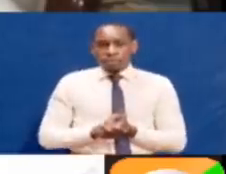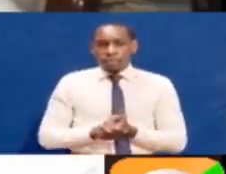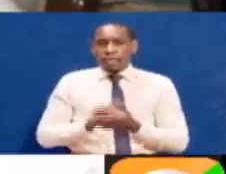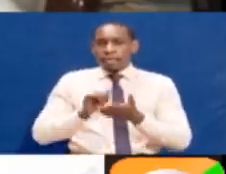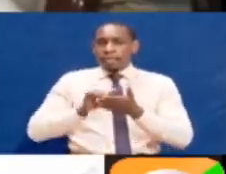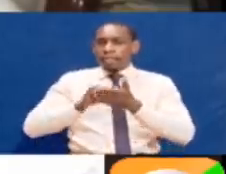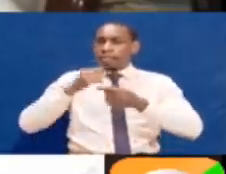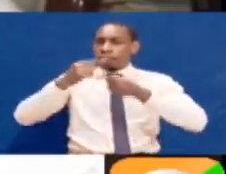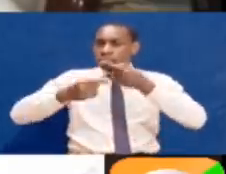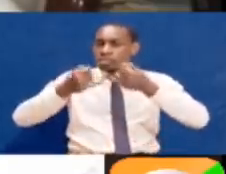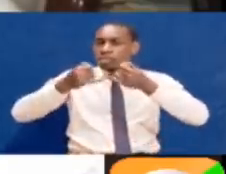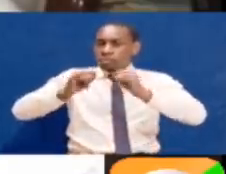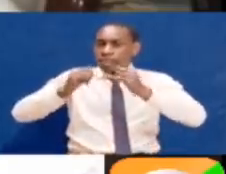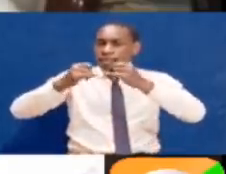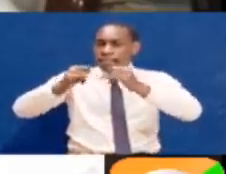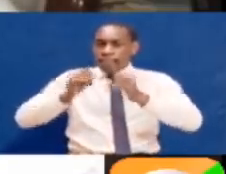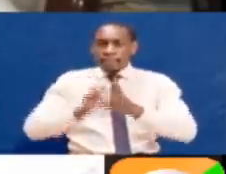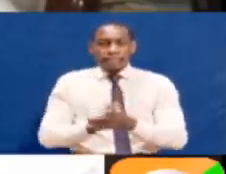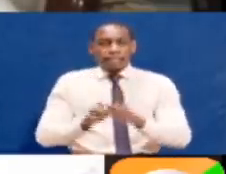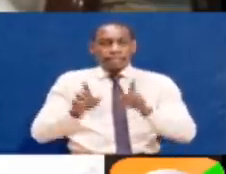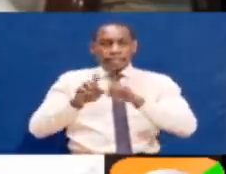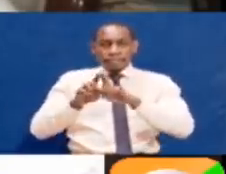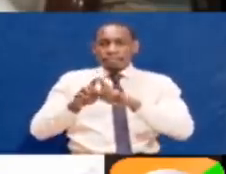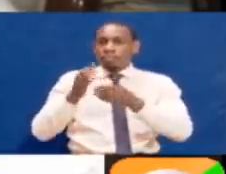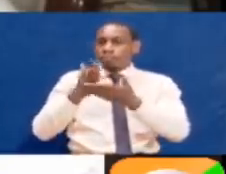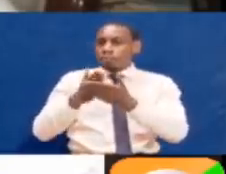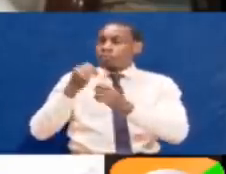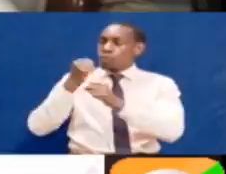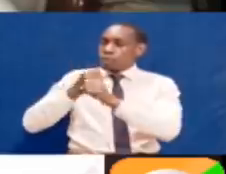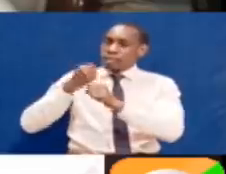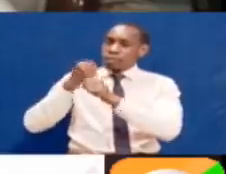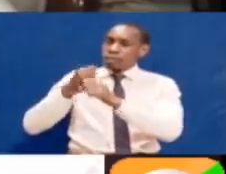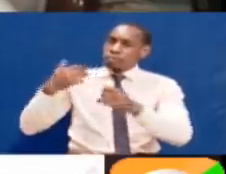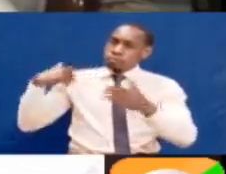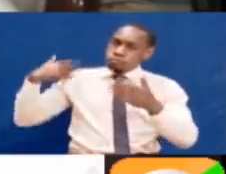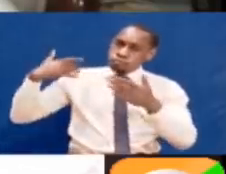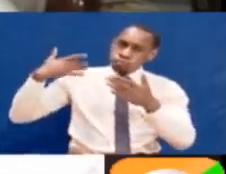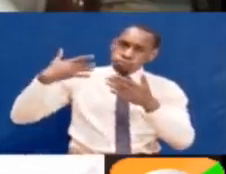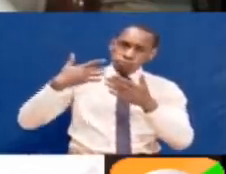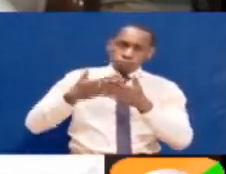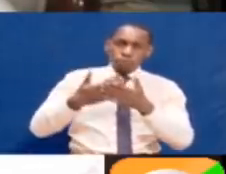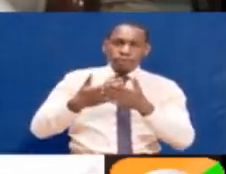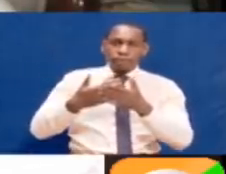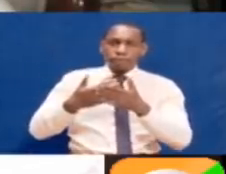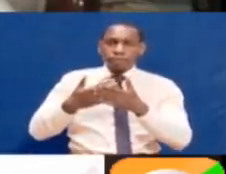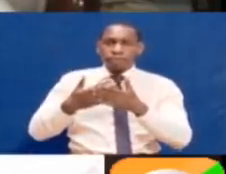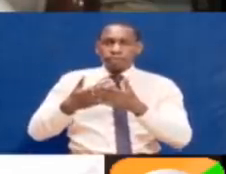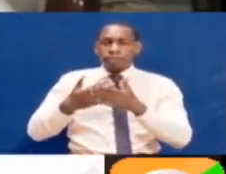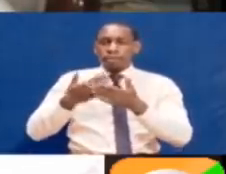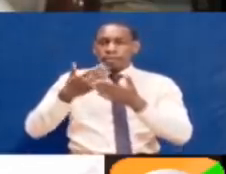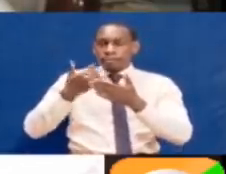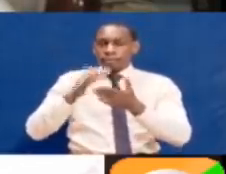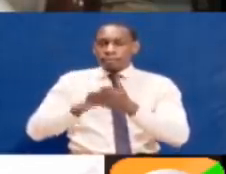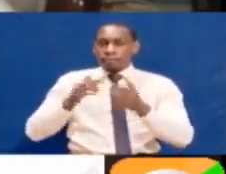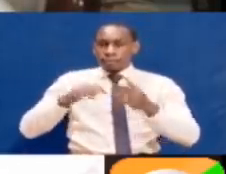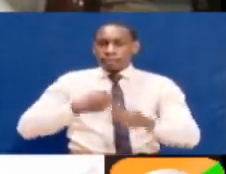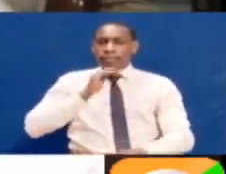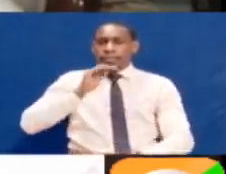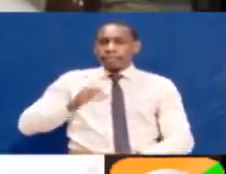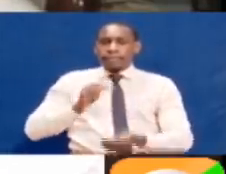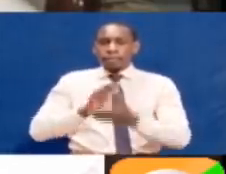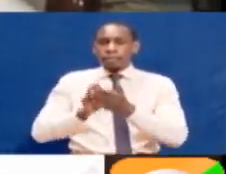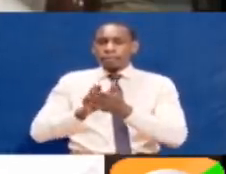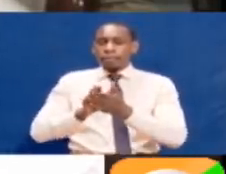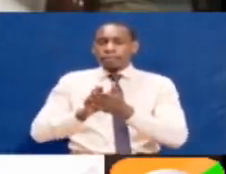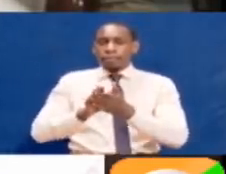I keep trying, and either I have come from very far. Okay. Where I came from as a son of a squatter has taken me a lot